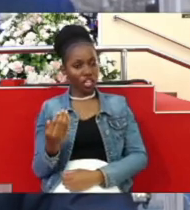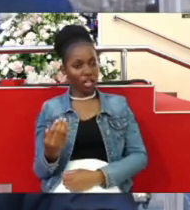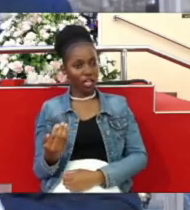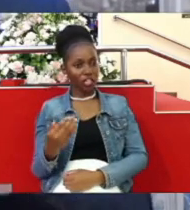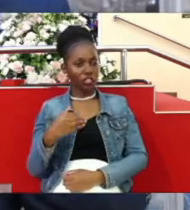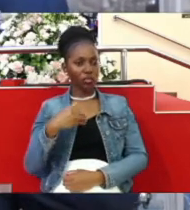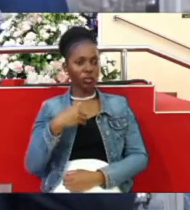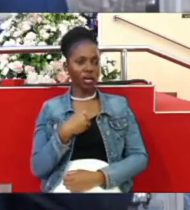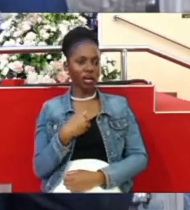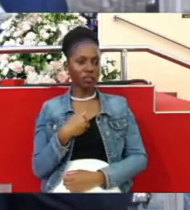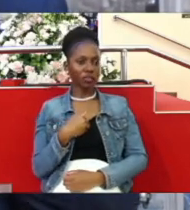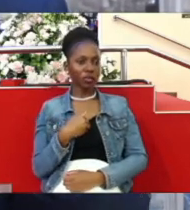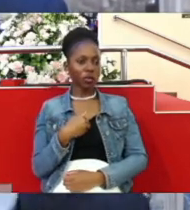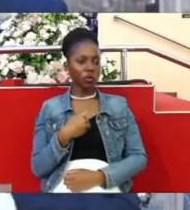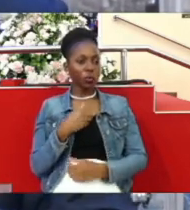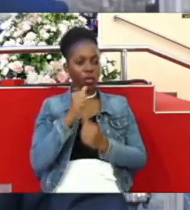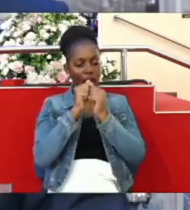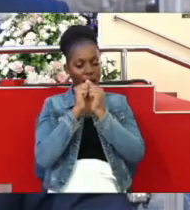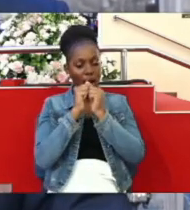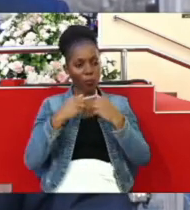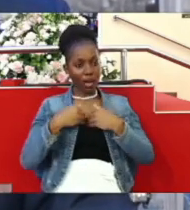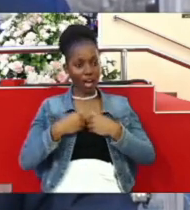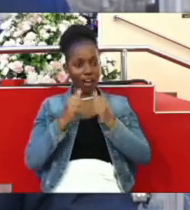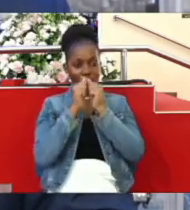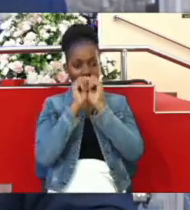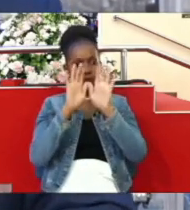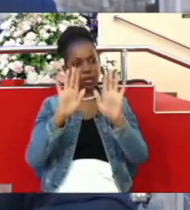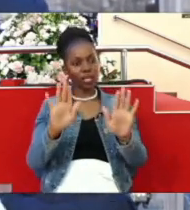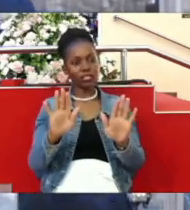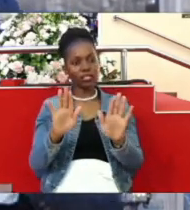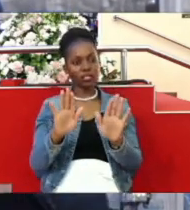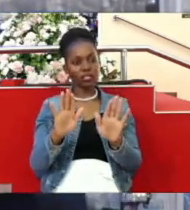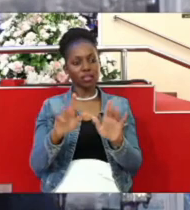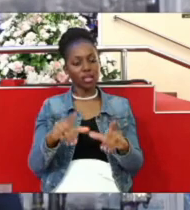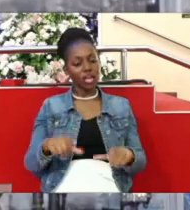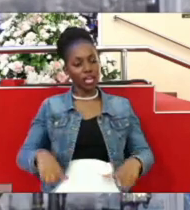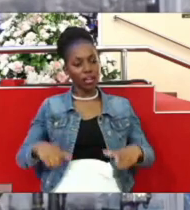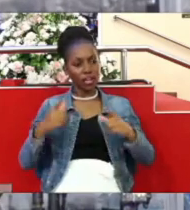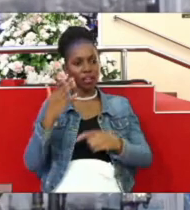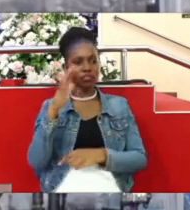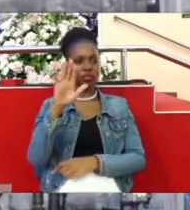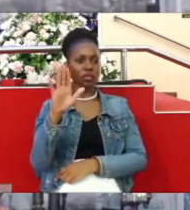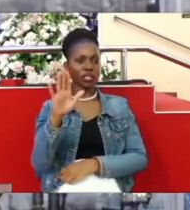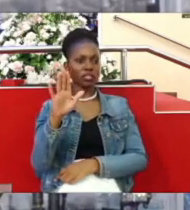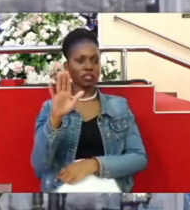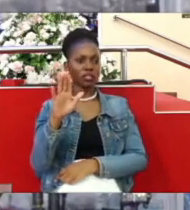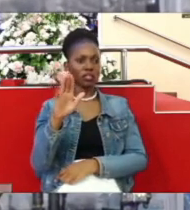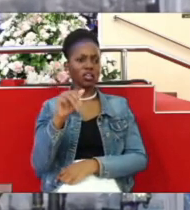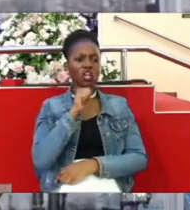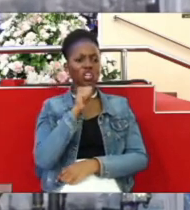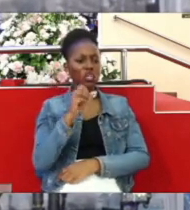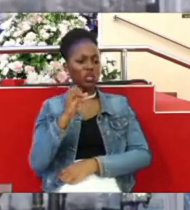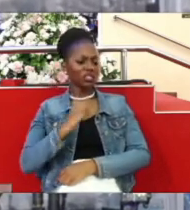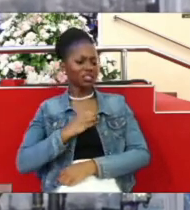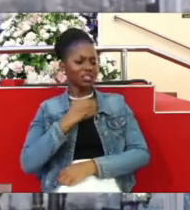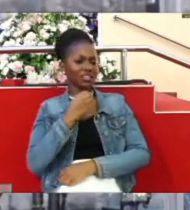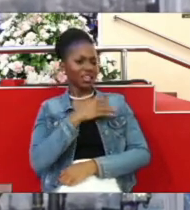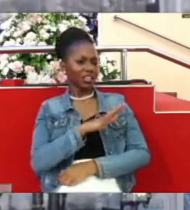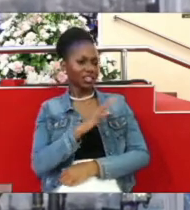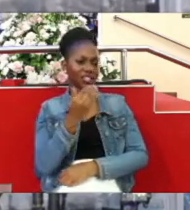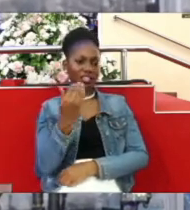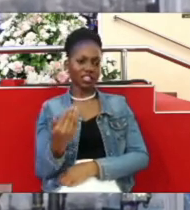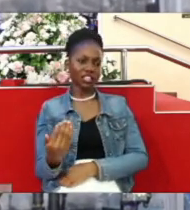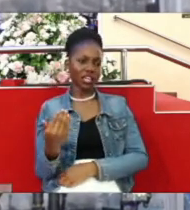will be an Ishmael in your life. You should not look at that child and see a bad omen in your life.